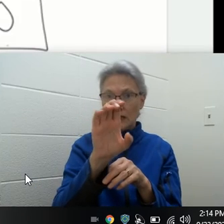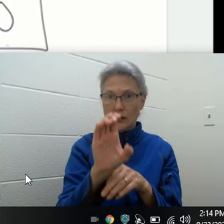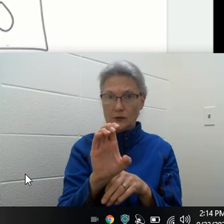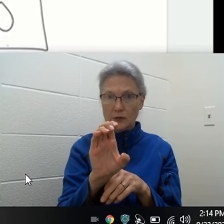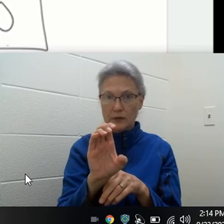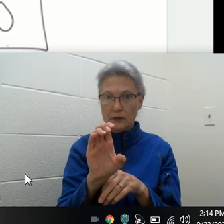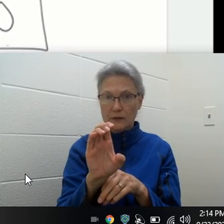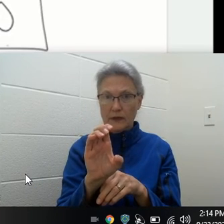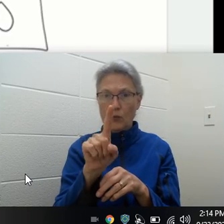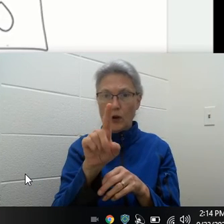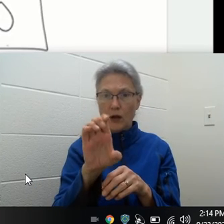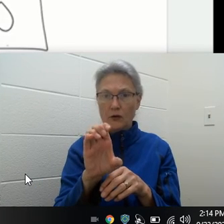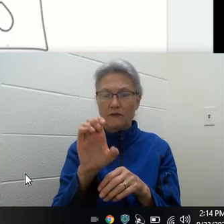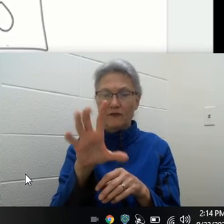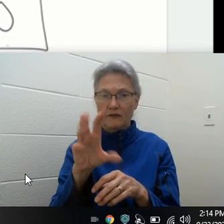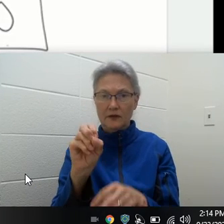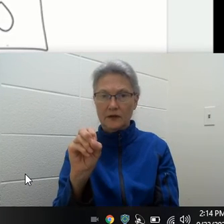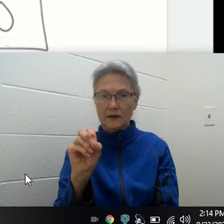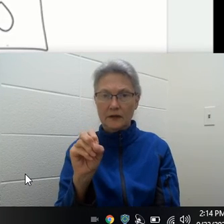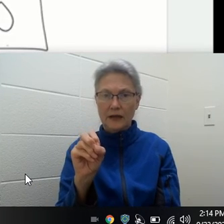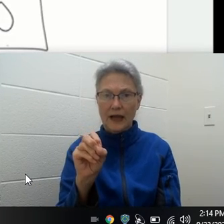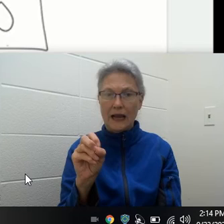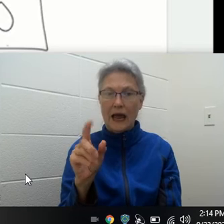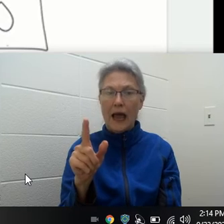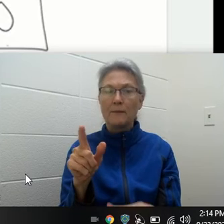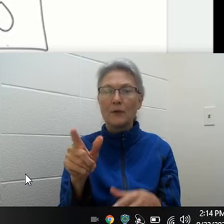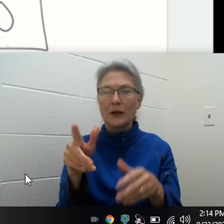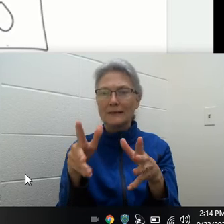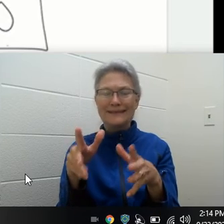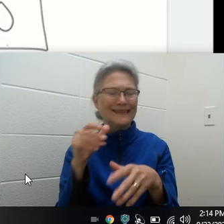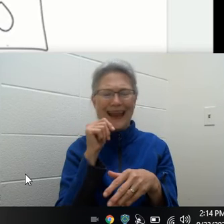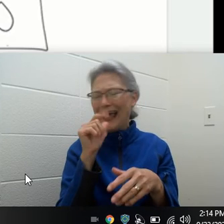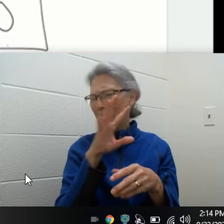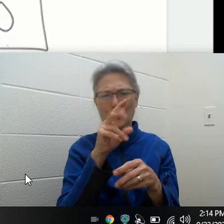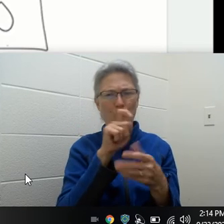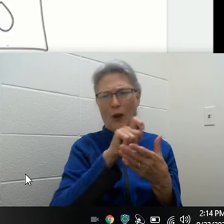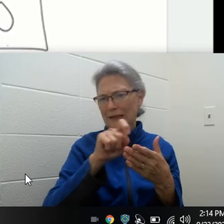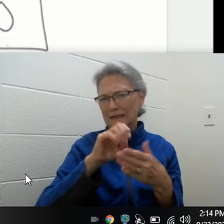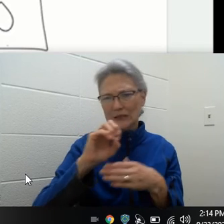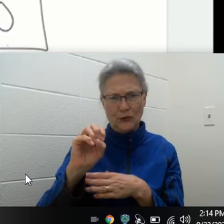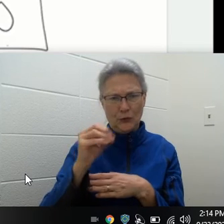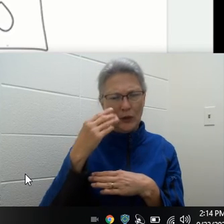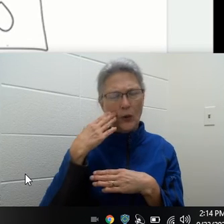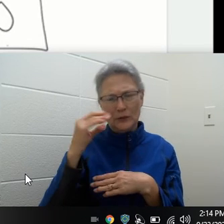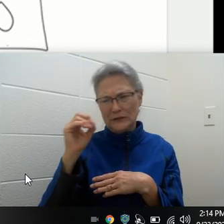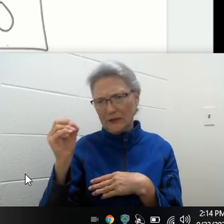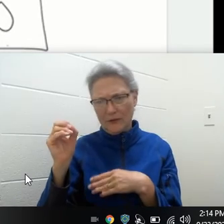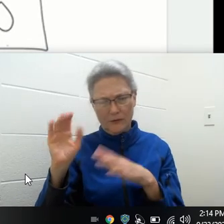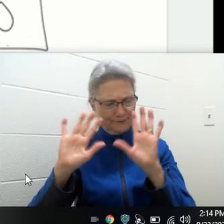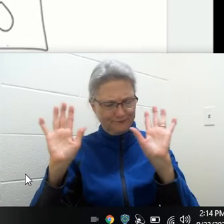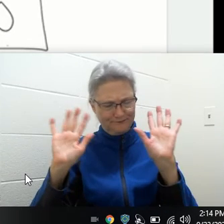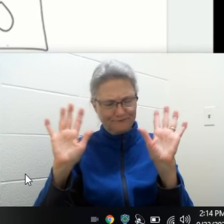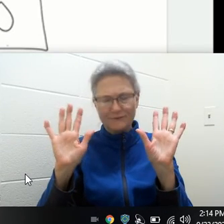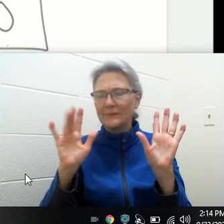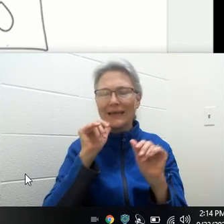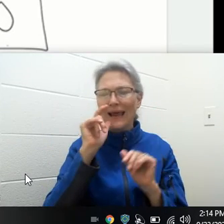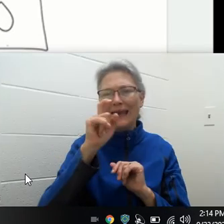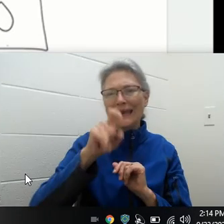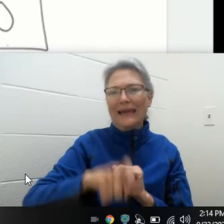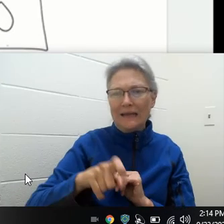Then we've got 150, and I'm going to leave off my 0. We know that 0 was the 3 times